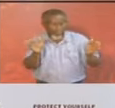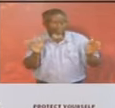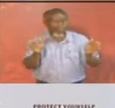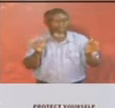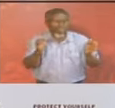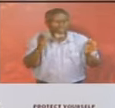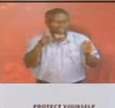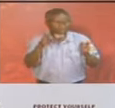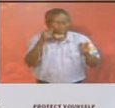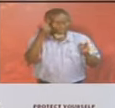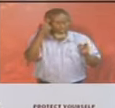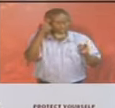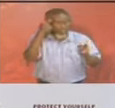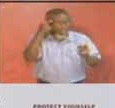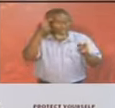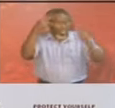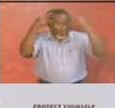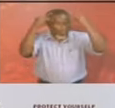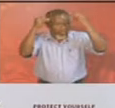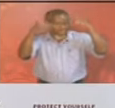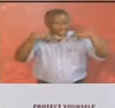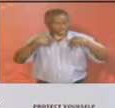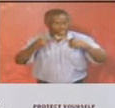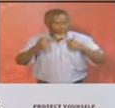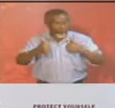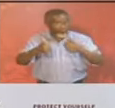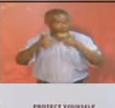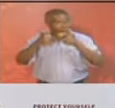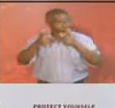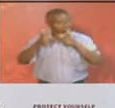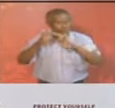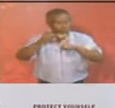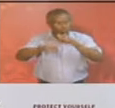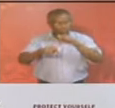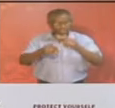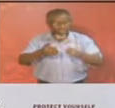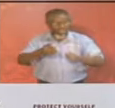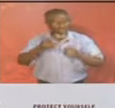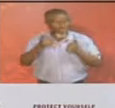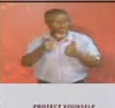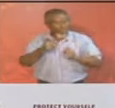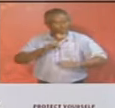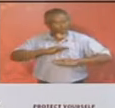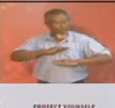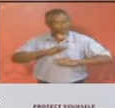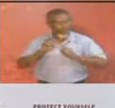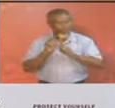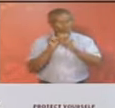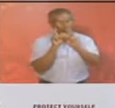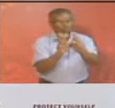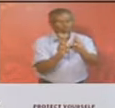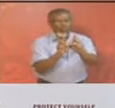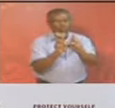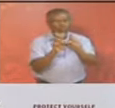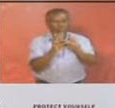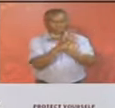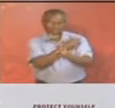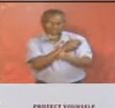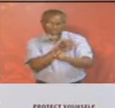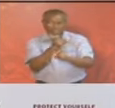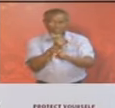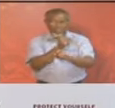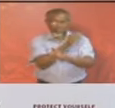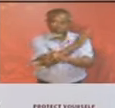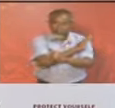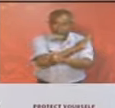system overall would be increased by the public? They'll be more confident to go to public hospitals and health institutions